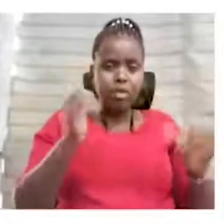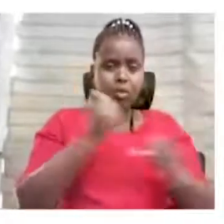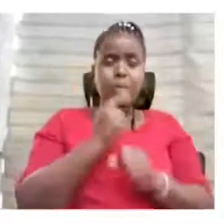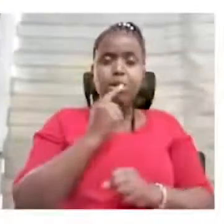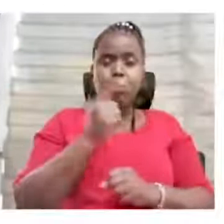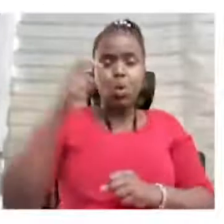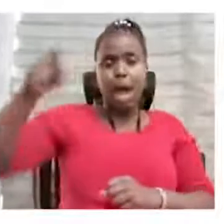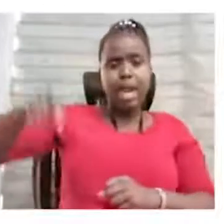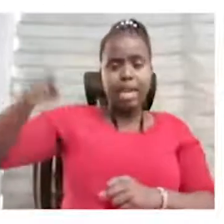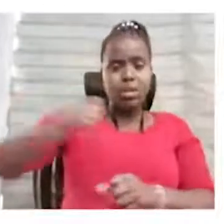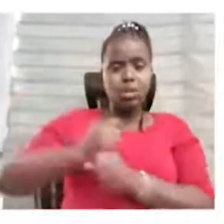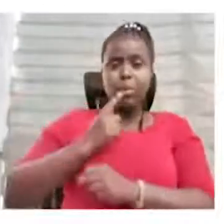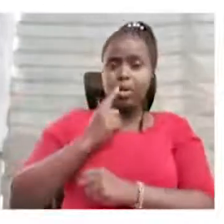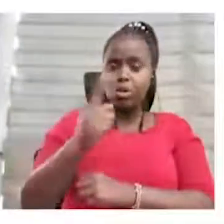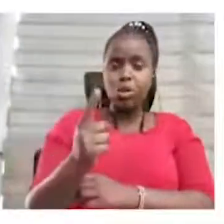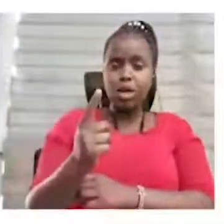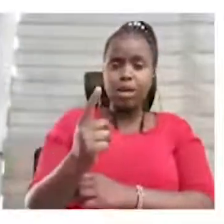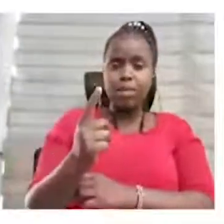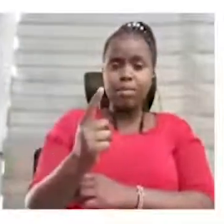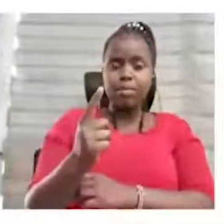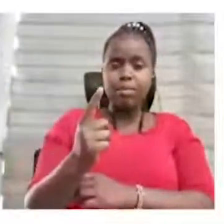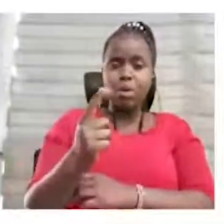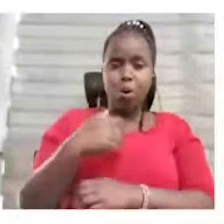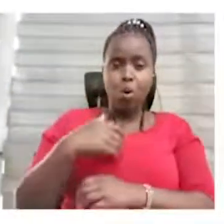have our community have